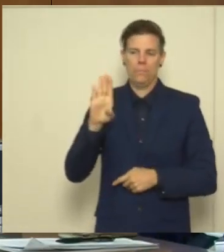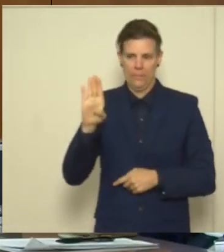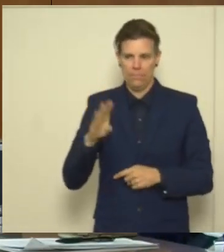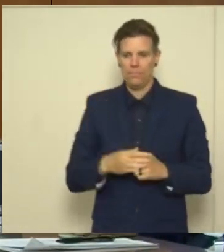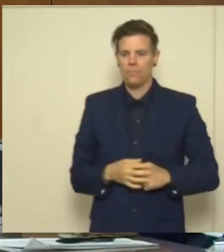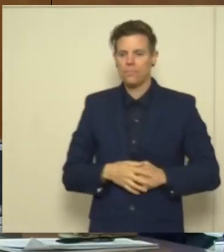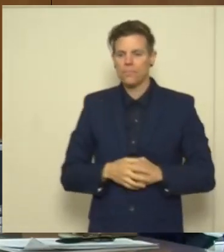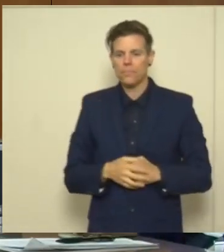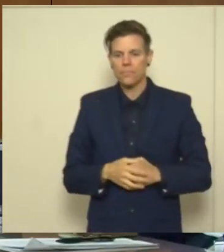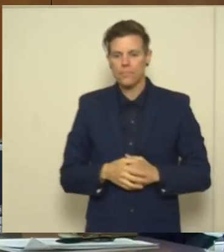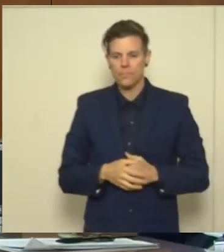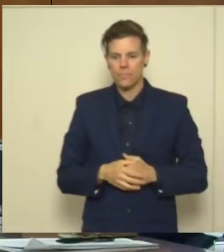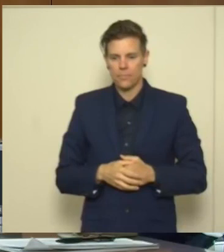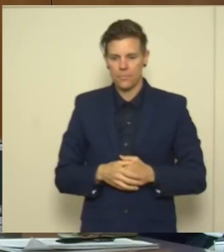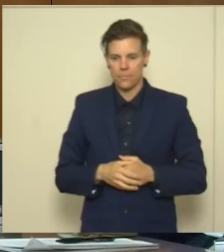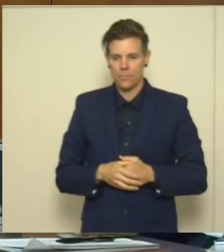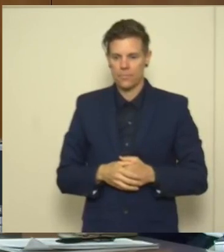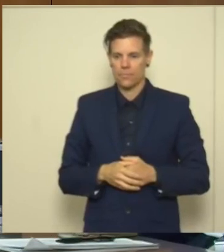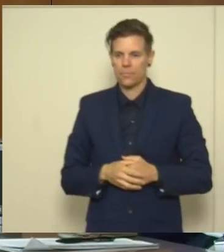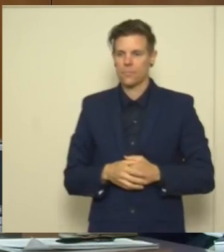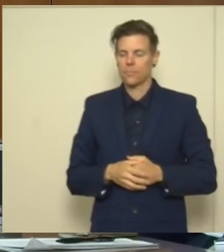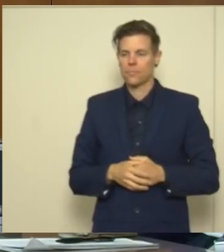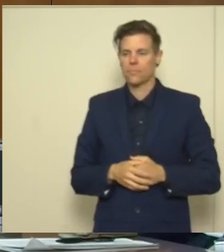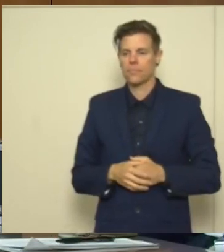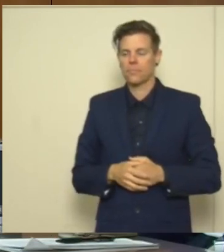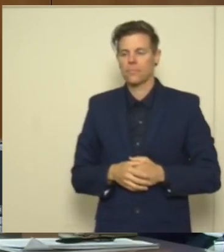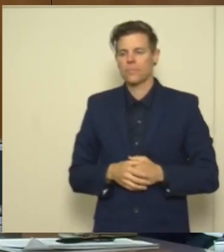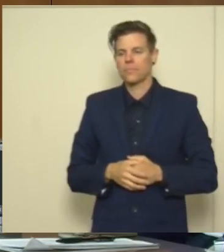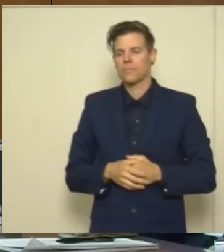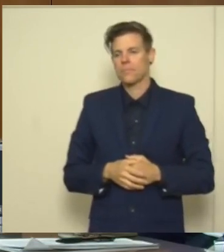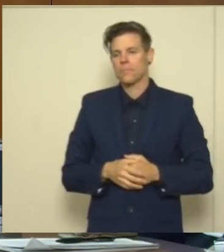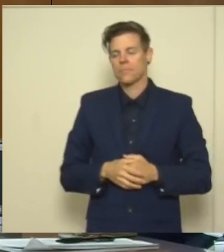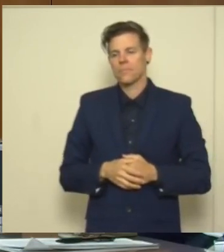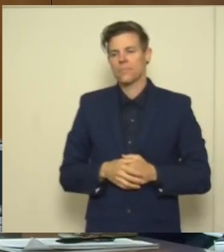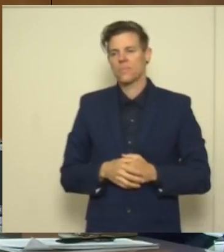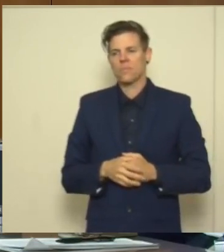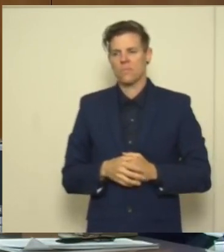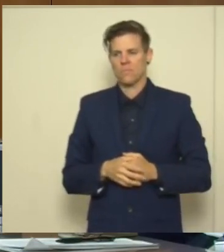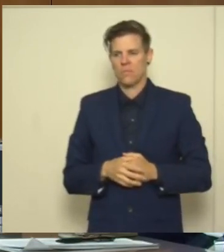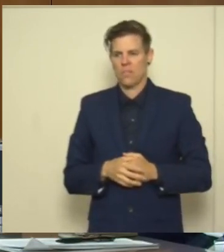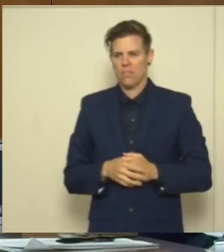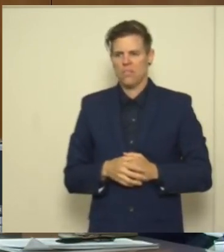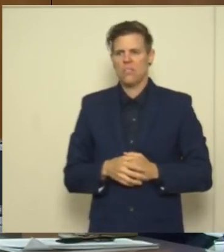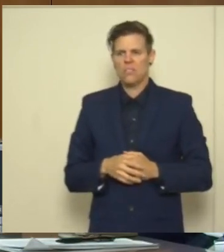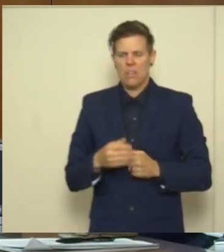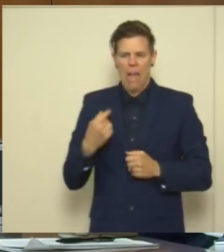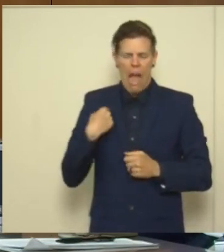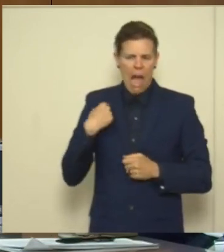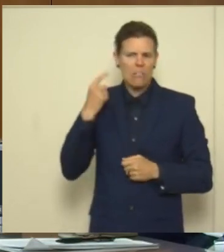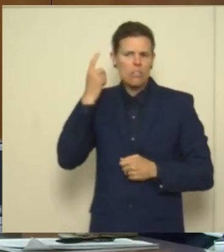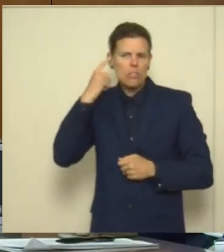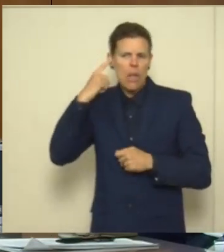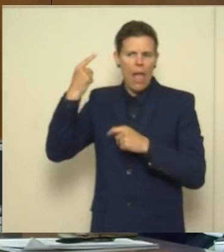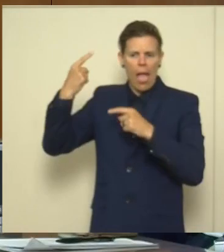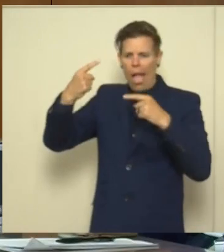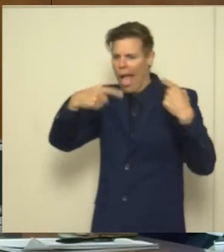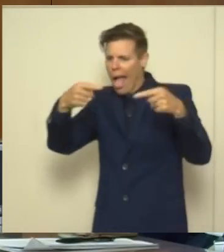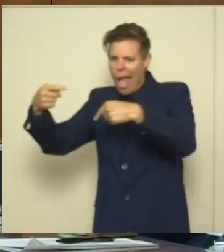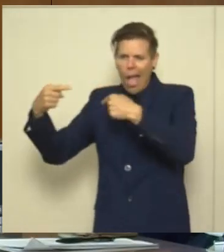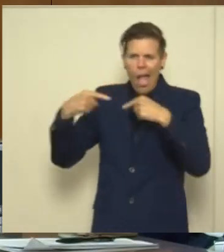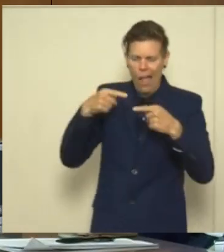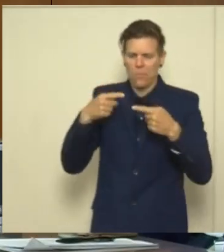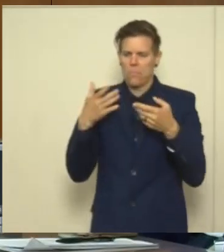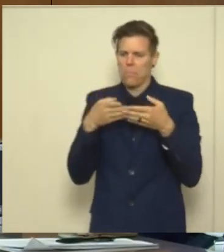Thank you, Governor. So yesterday, there were arguments made about your public health order saying it was unconstitutional in federal